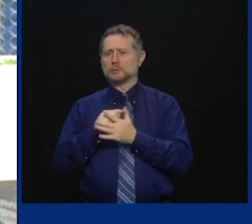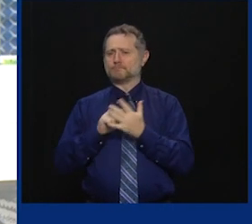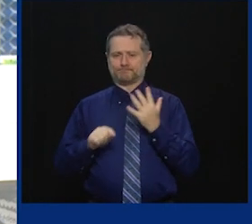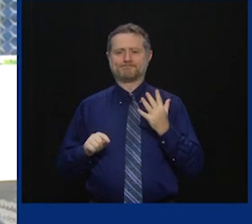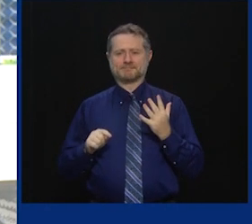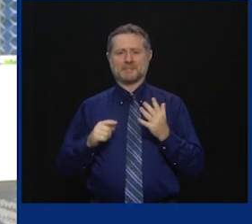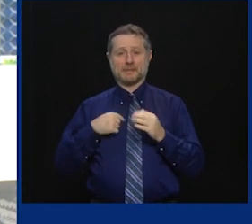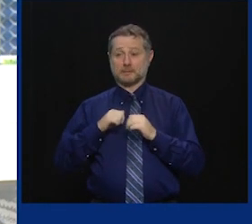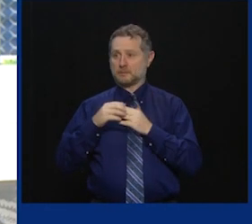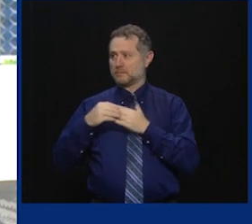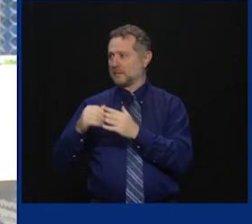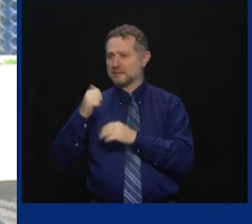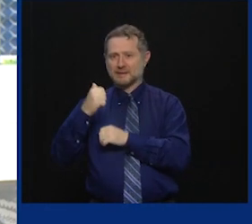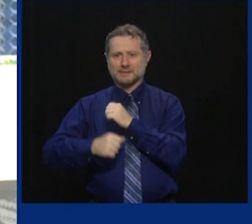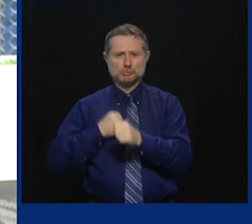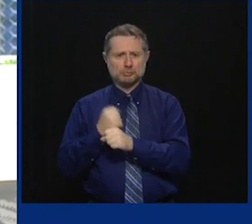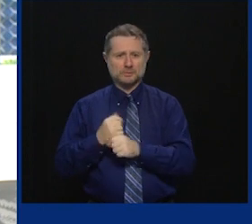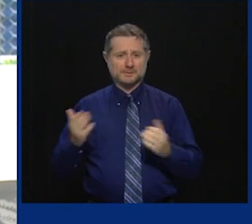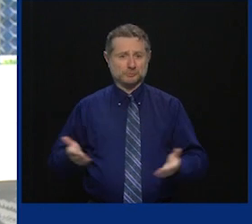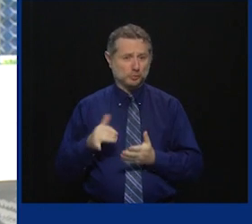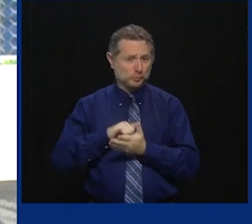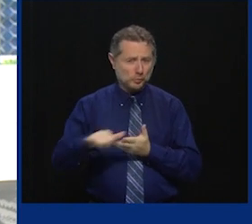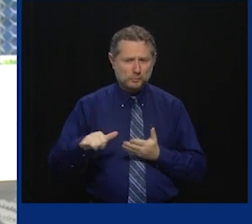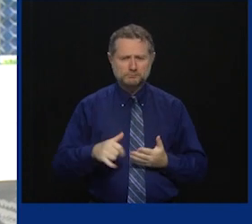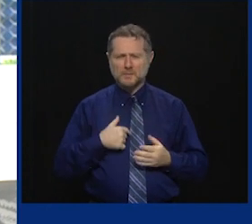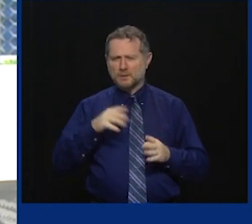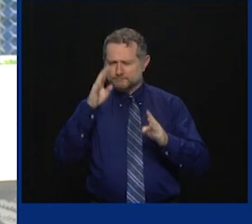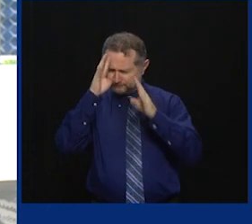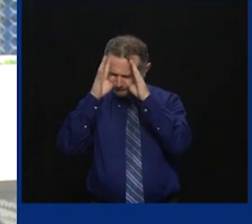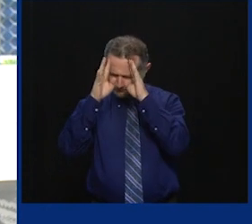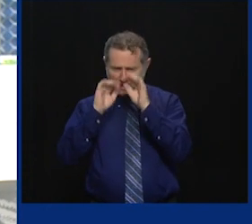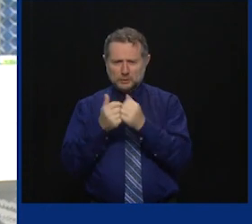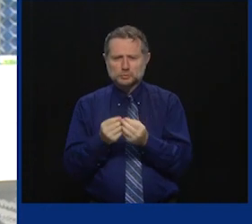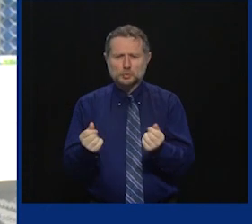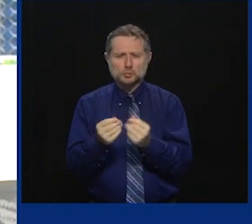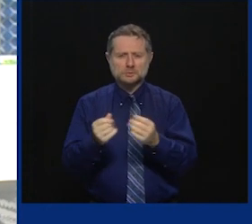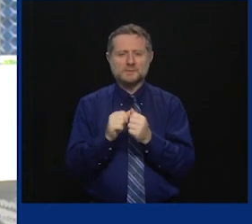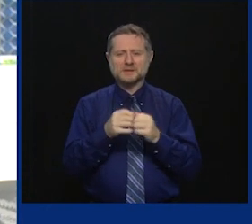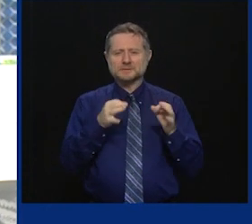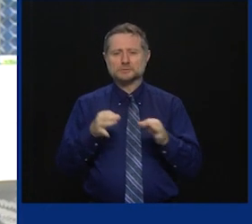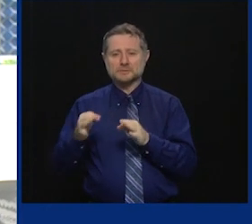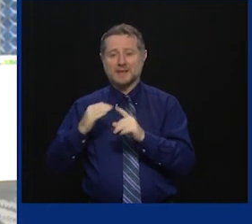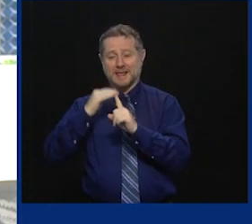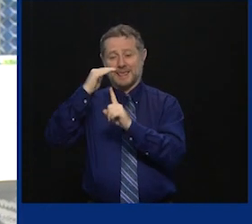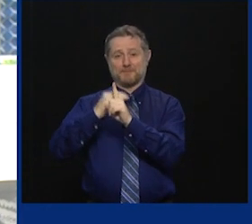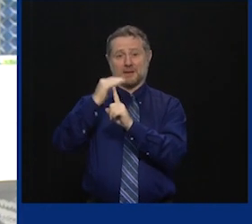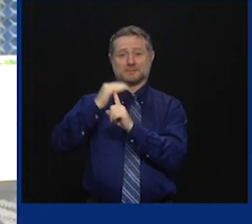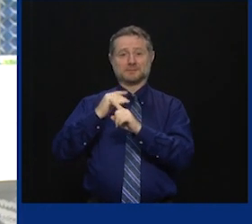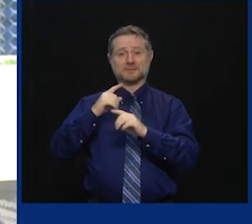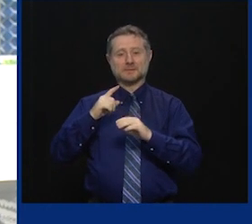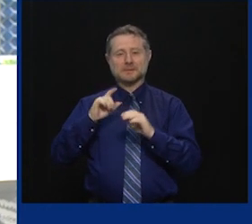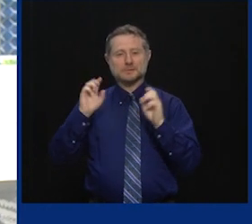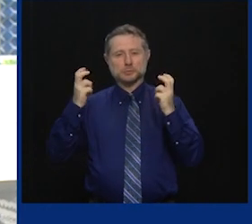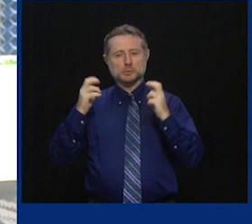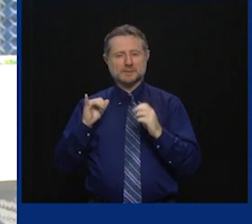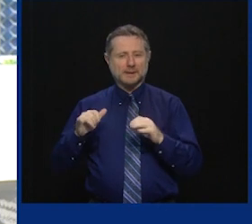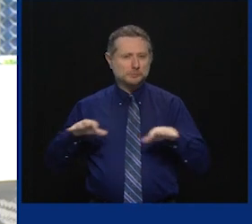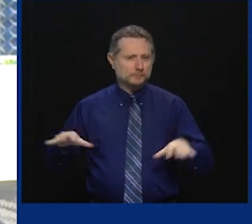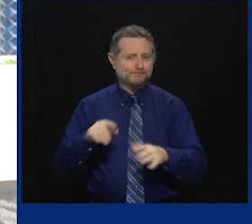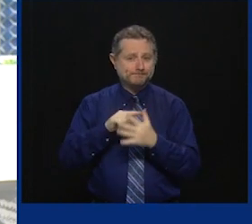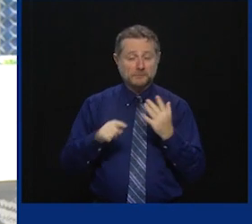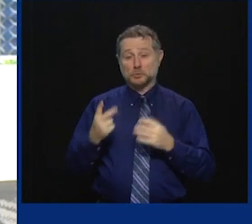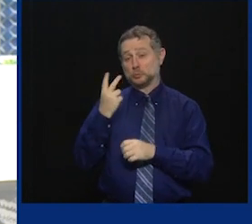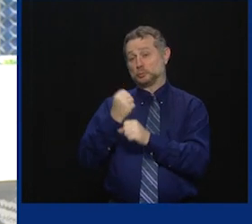providing solutions. And that's certainly so on climate and climate action. We 2 years ago